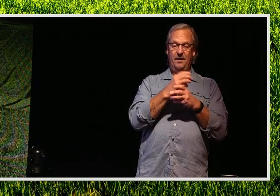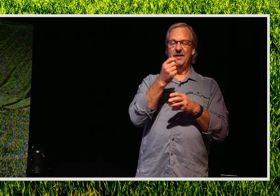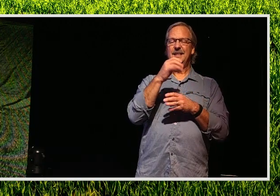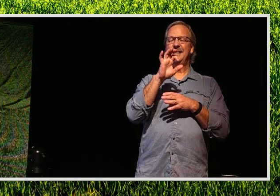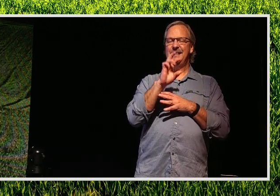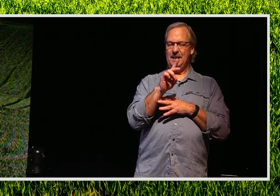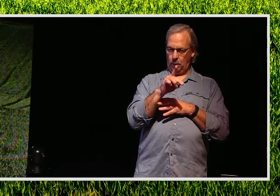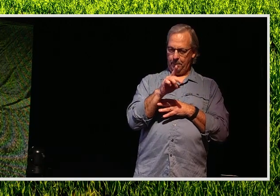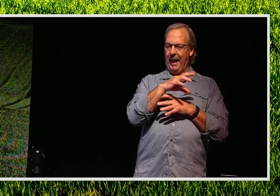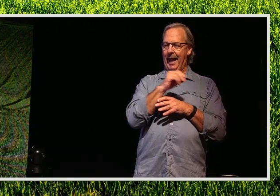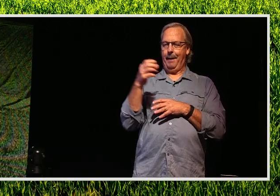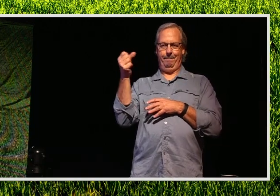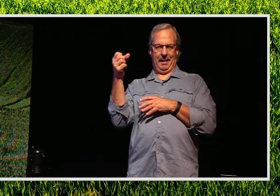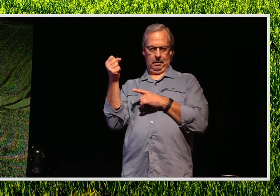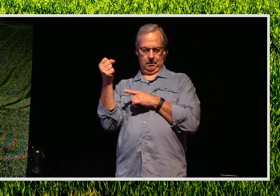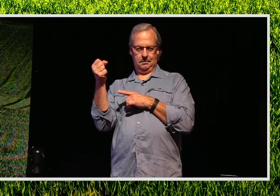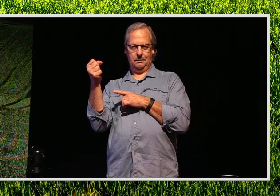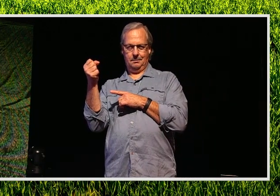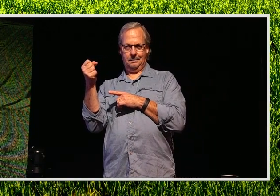milk. So,